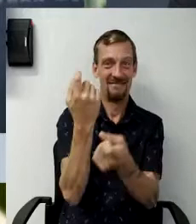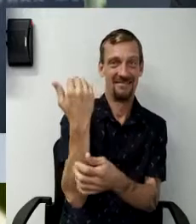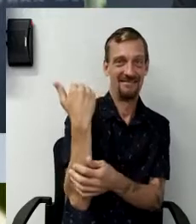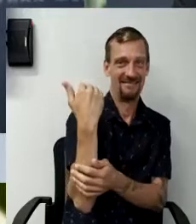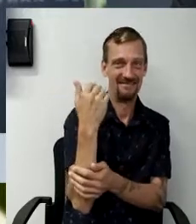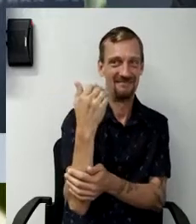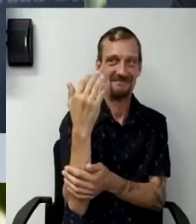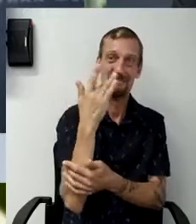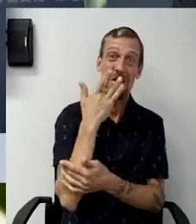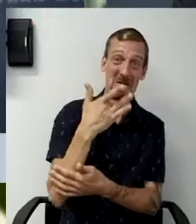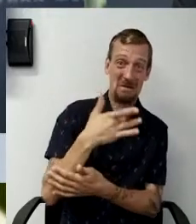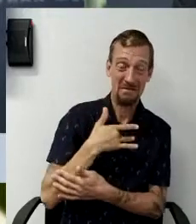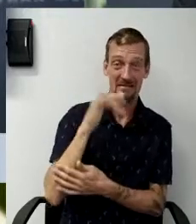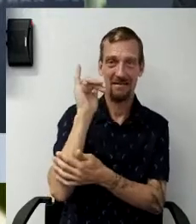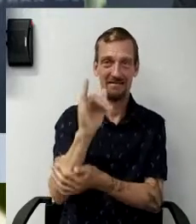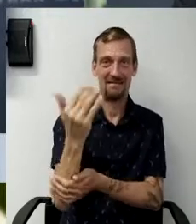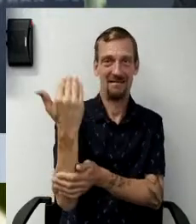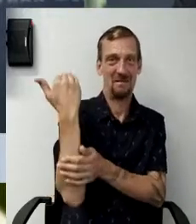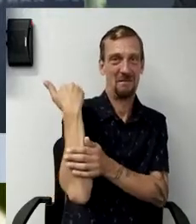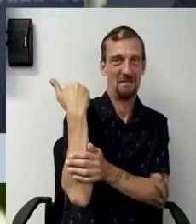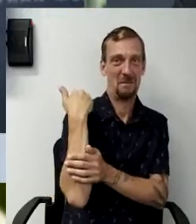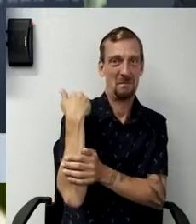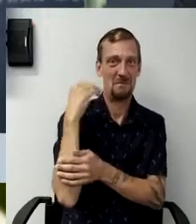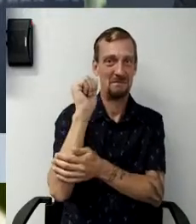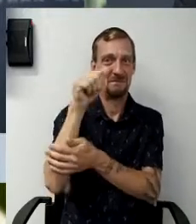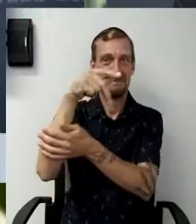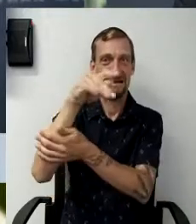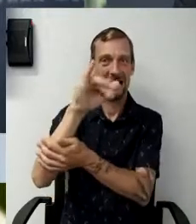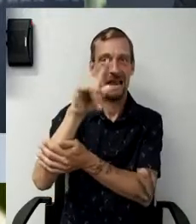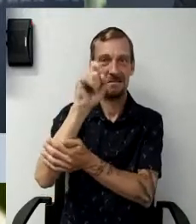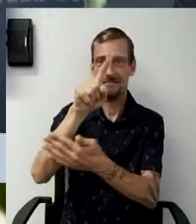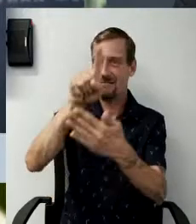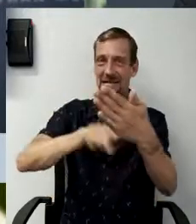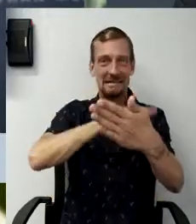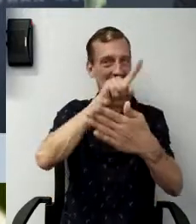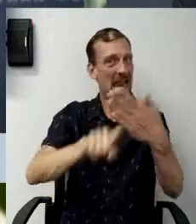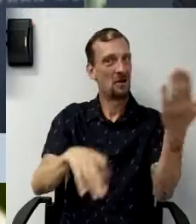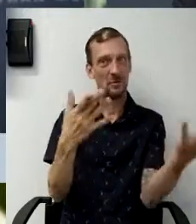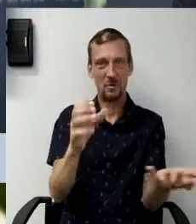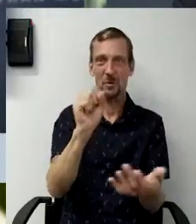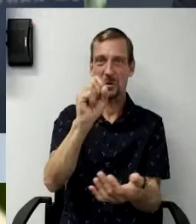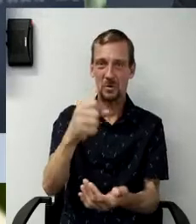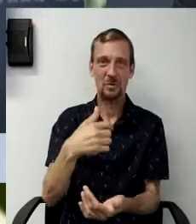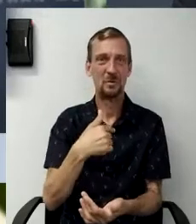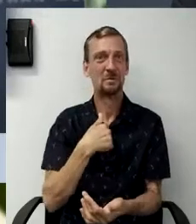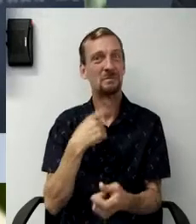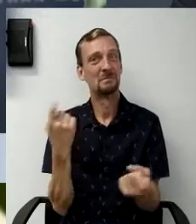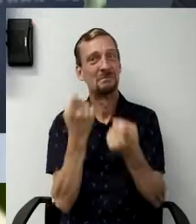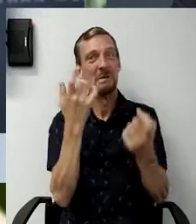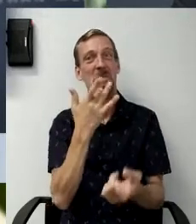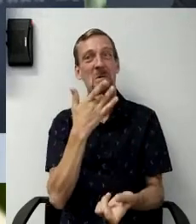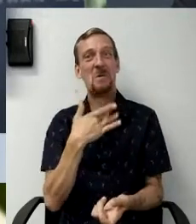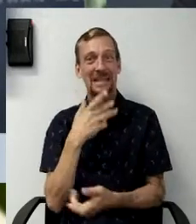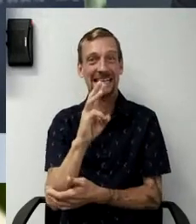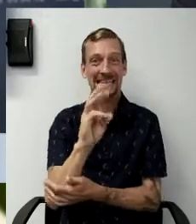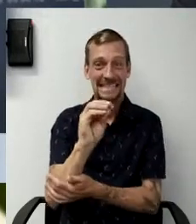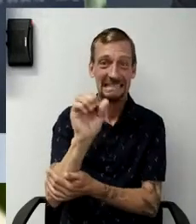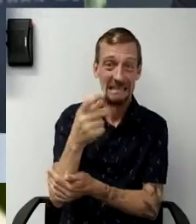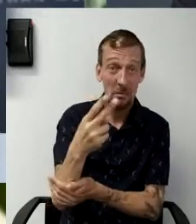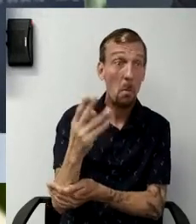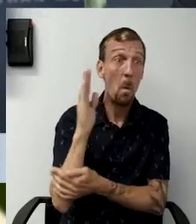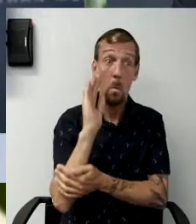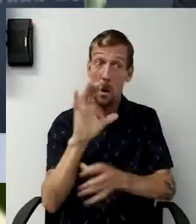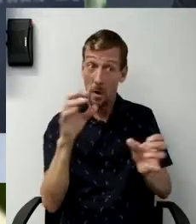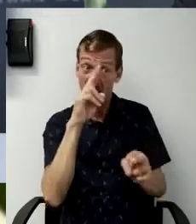April. But that's when we were sheltering at home and had to cancel everything. So are you doing something fun? Yeah, we're